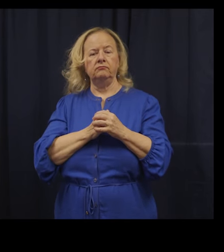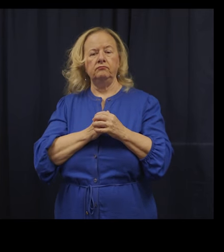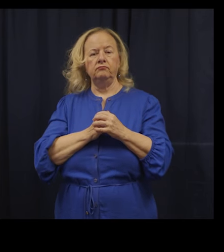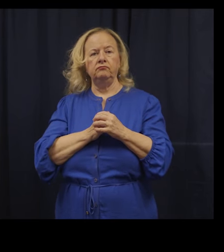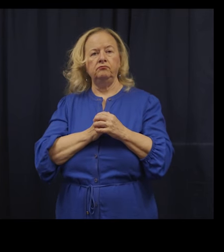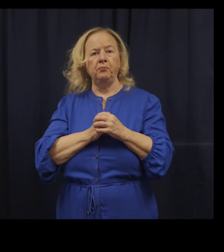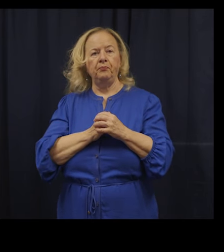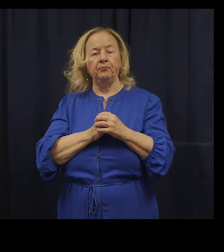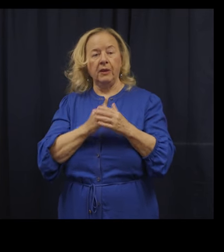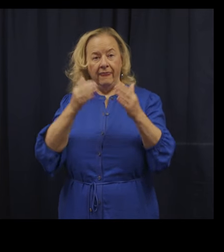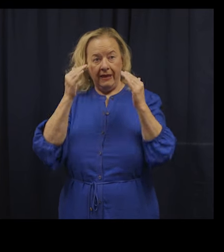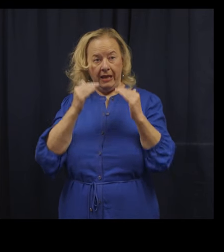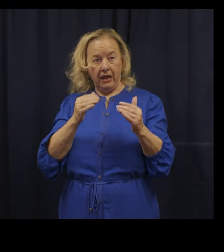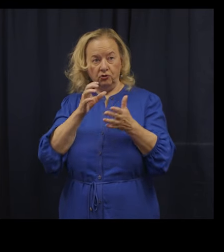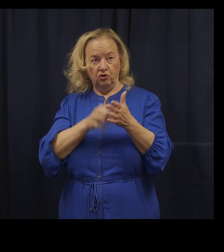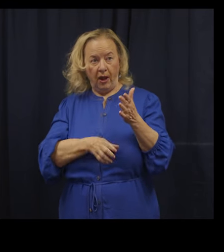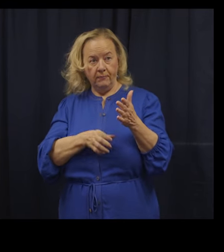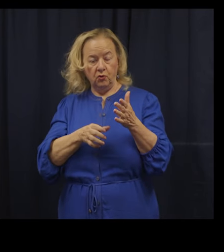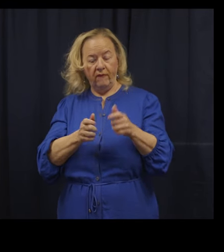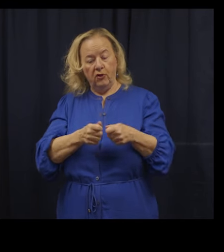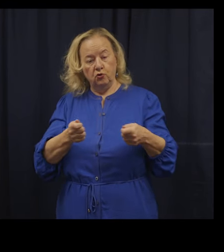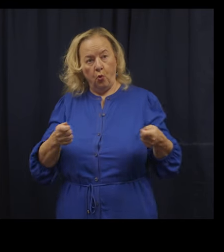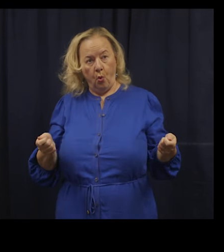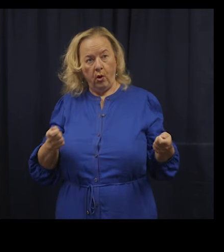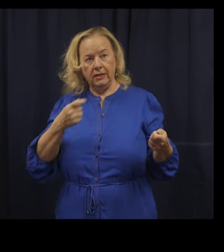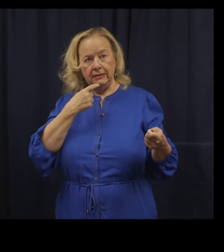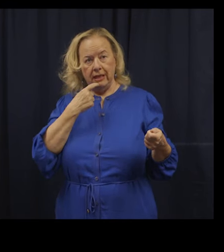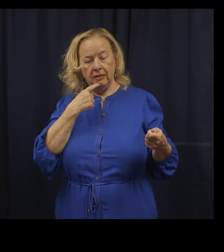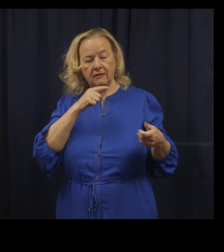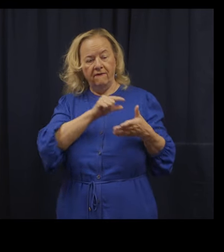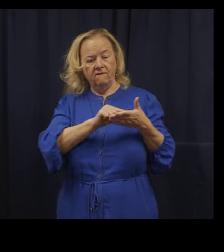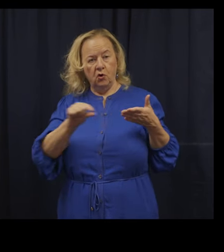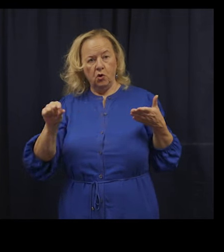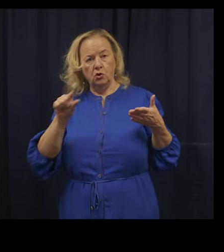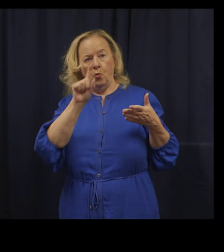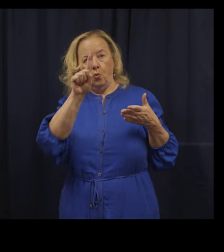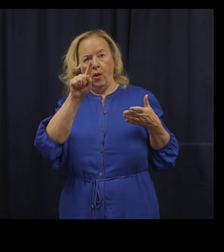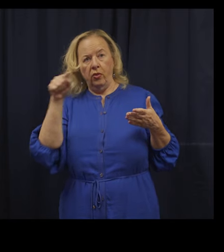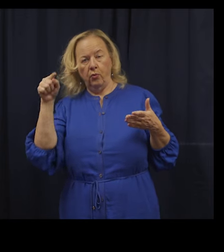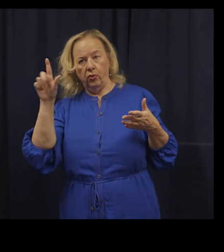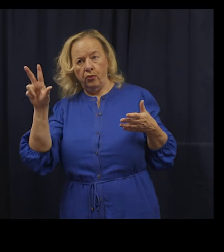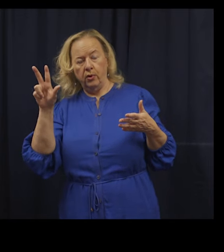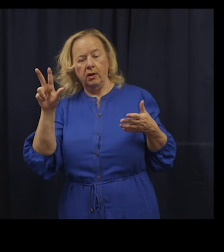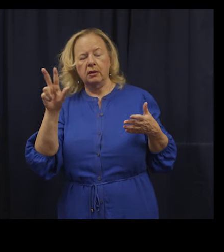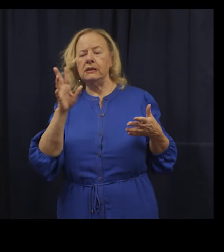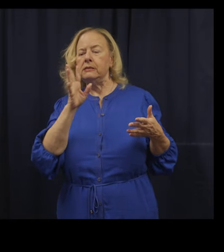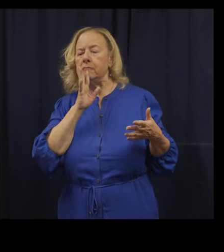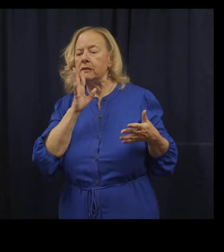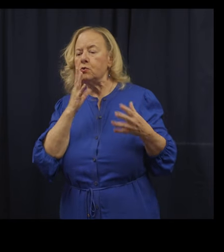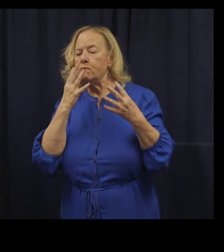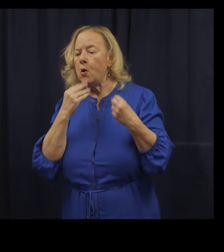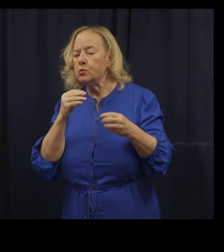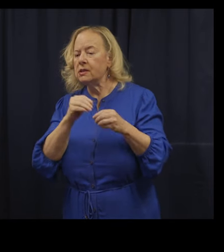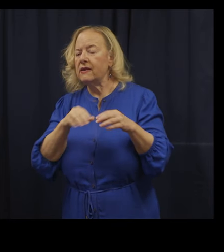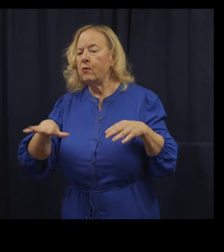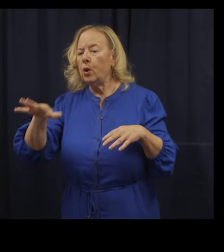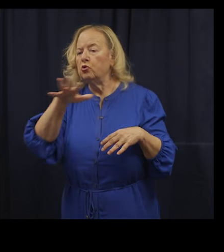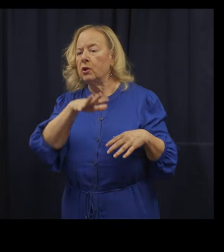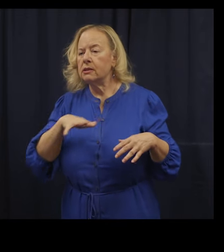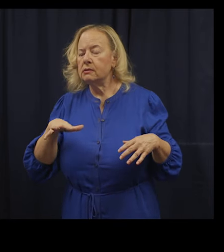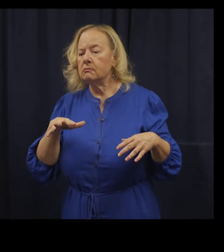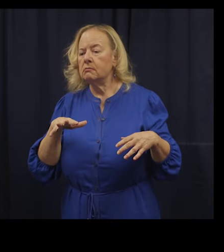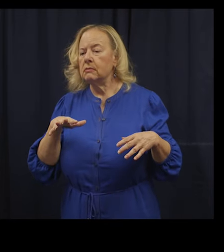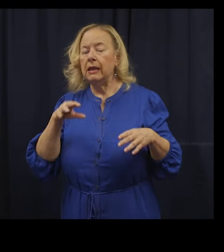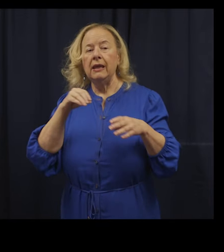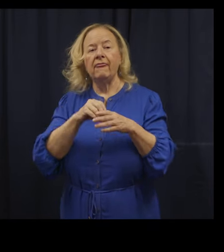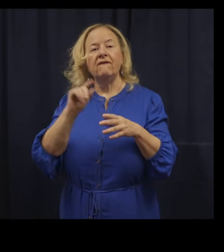in the next chapter of our Torah portion. It says in verse 1 through 3, the Lord speaks to Moses again in the wilderness. It's in